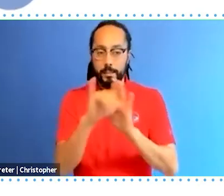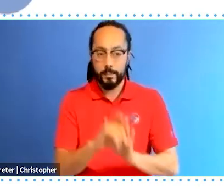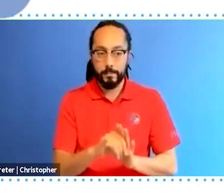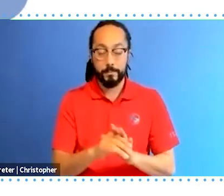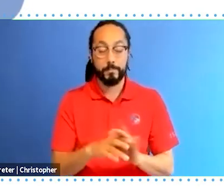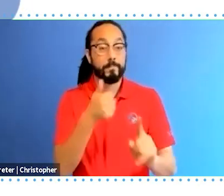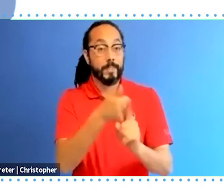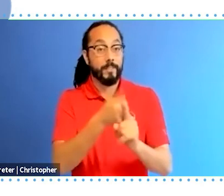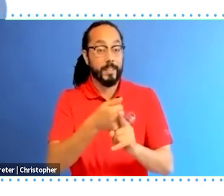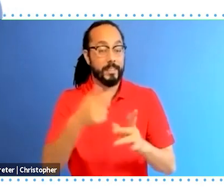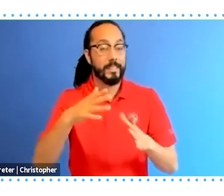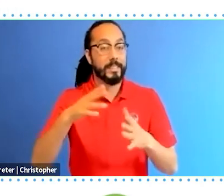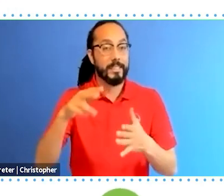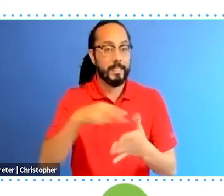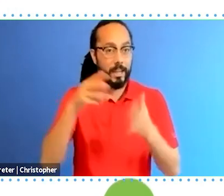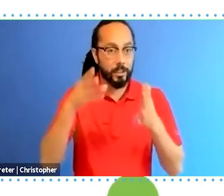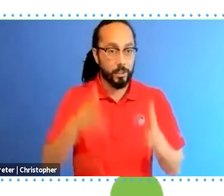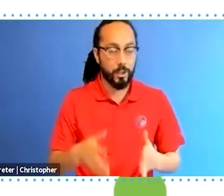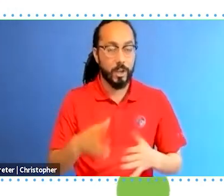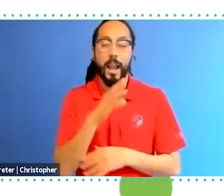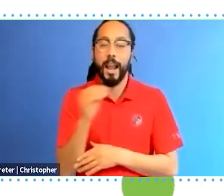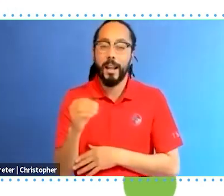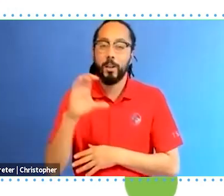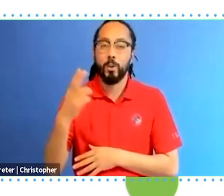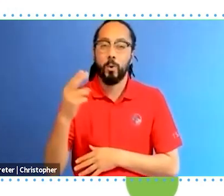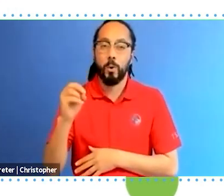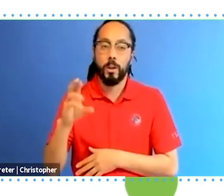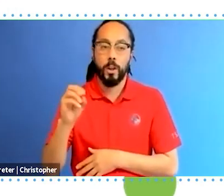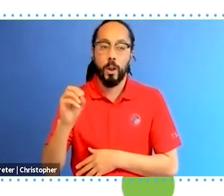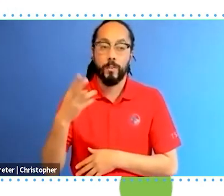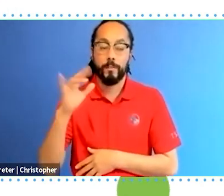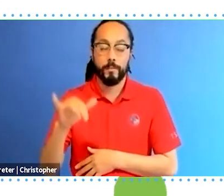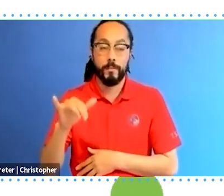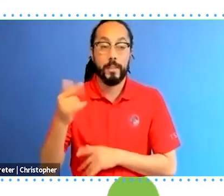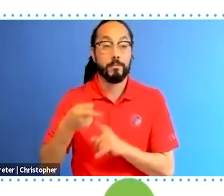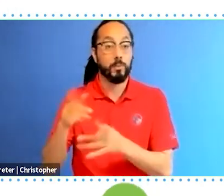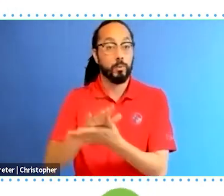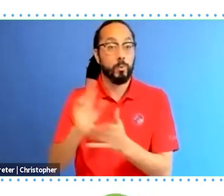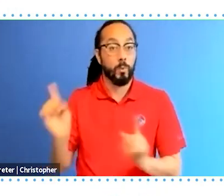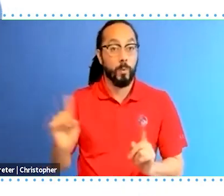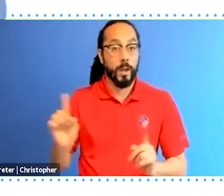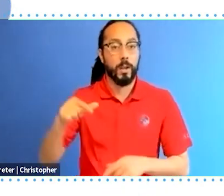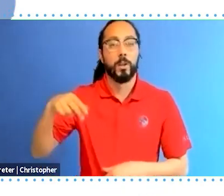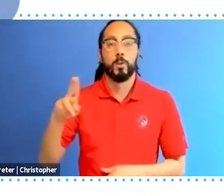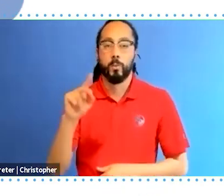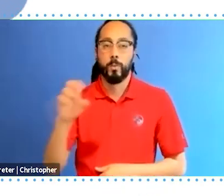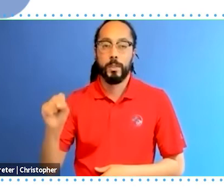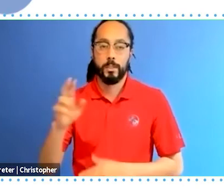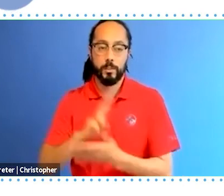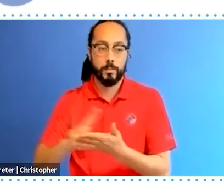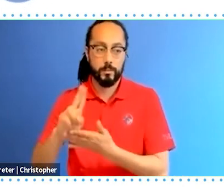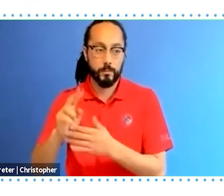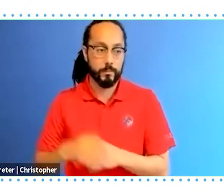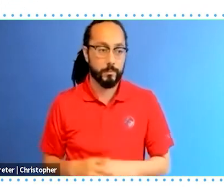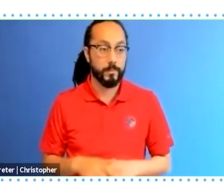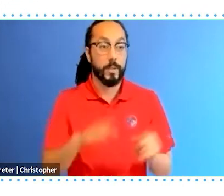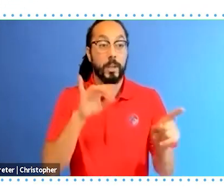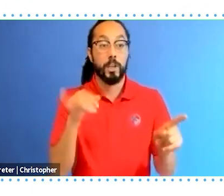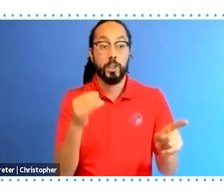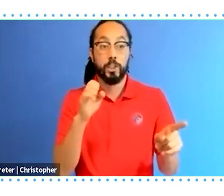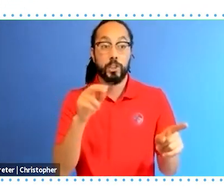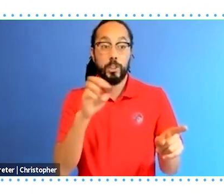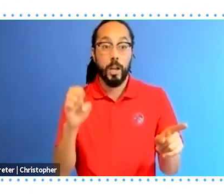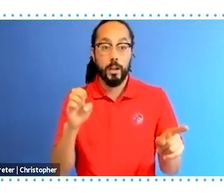and choreographer, he obtained a Ph.D. in cultural studies from Queen's University. And Jeanne LeSage is a highly